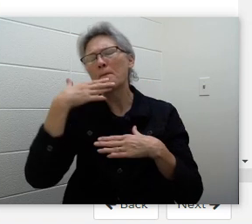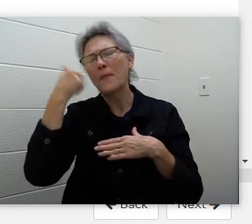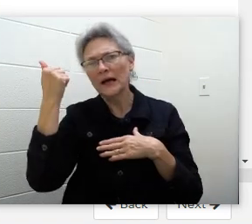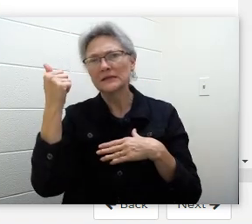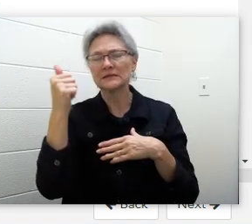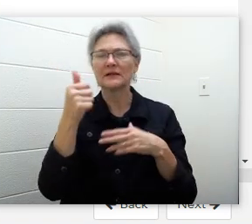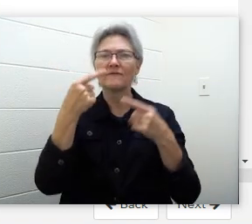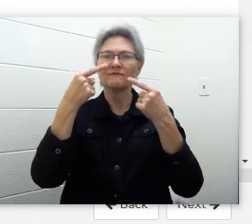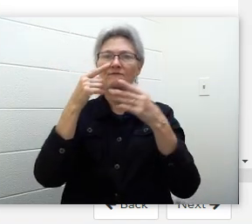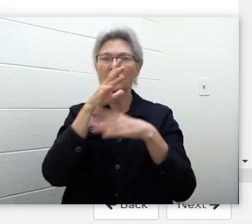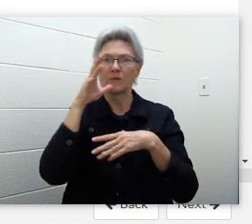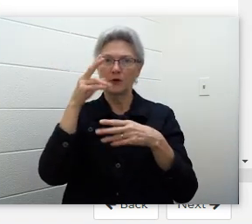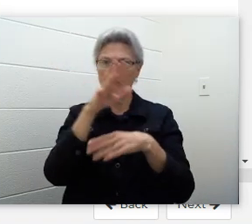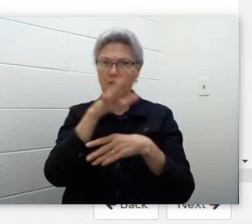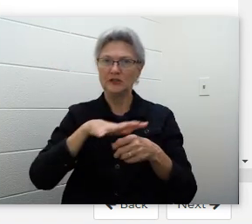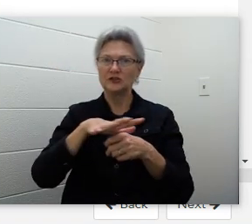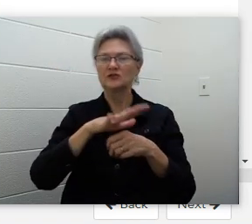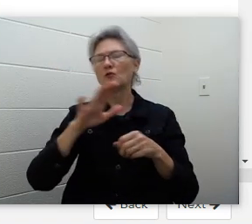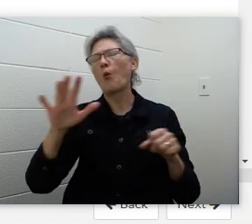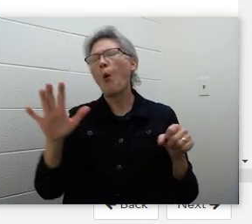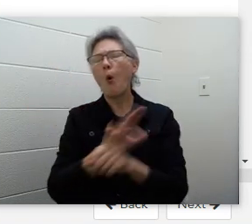world.